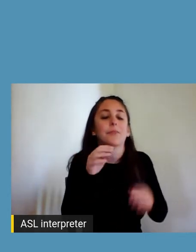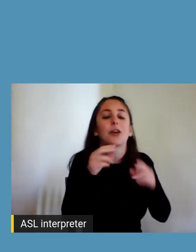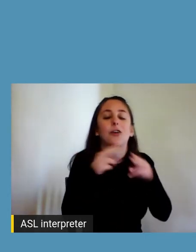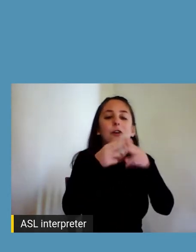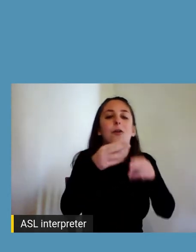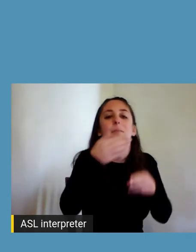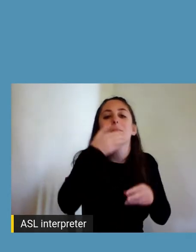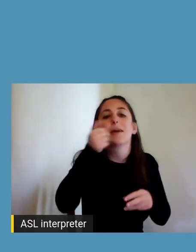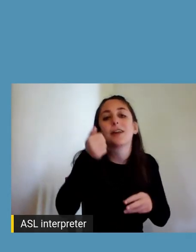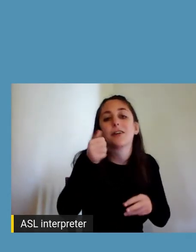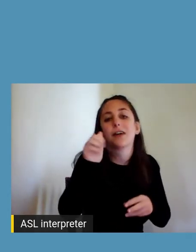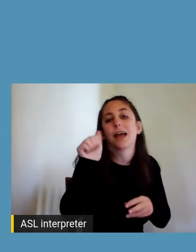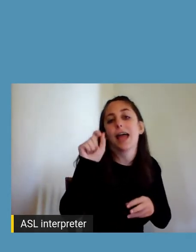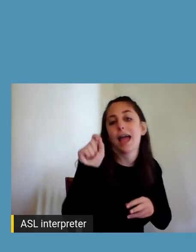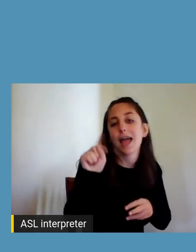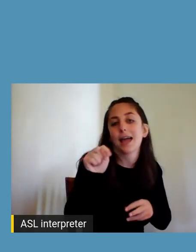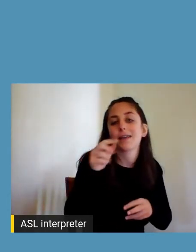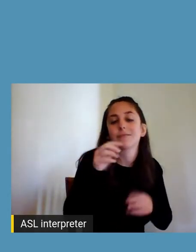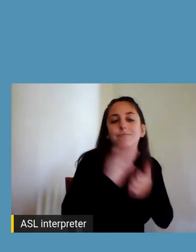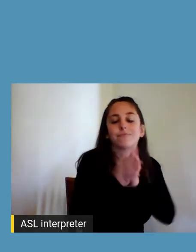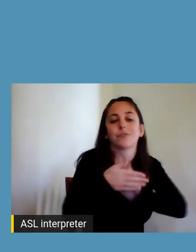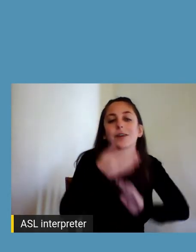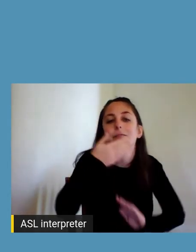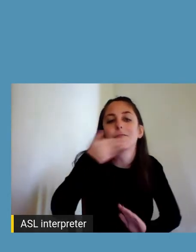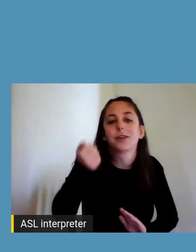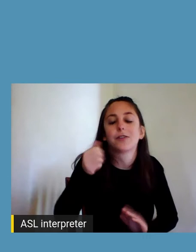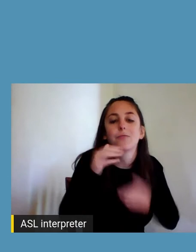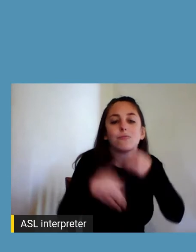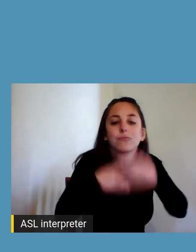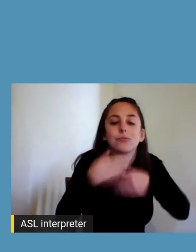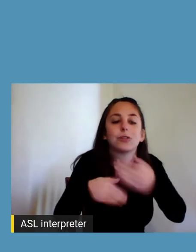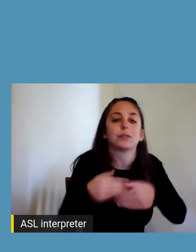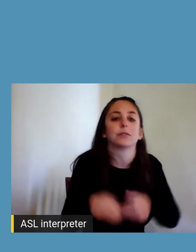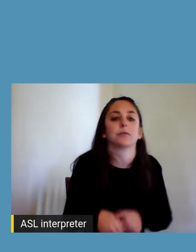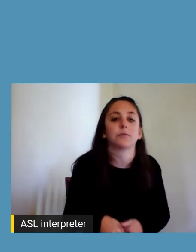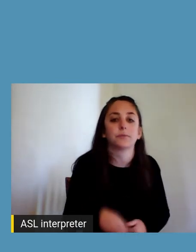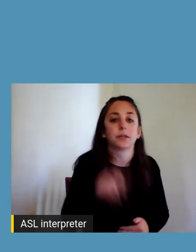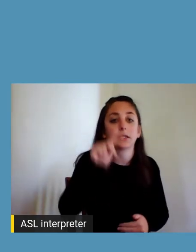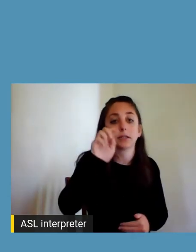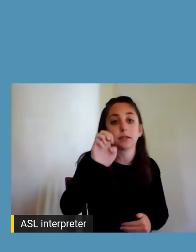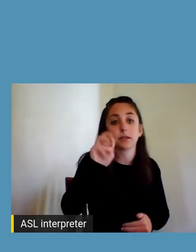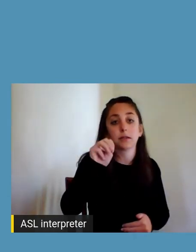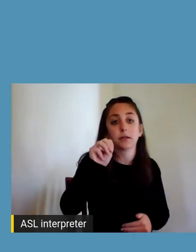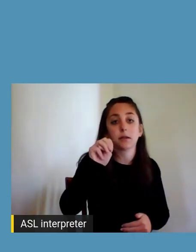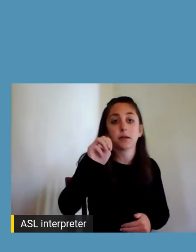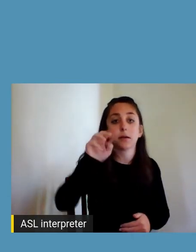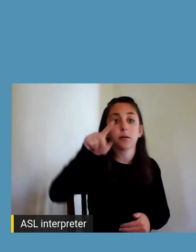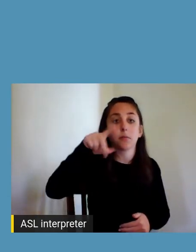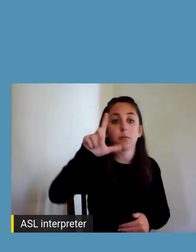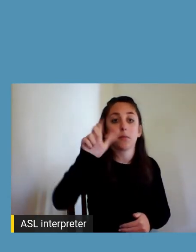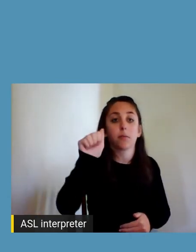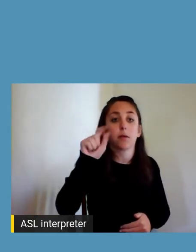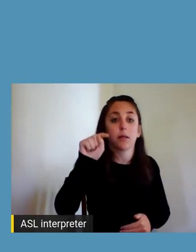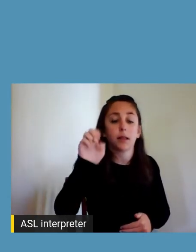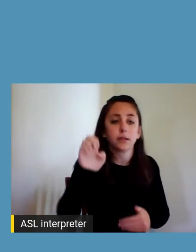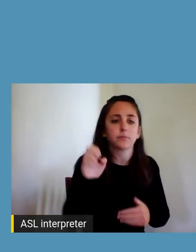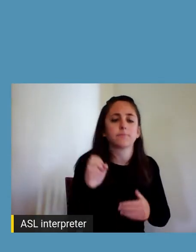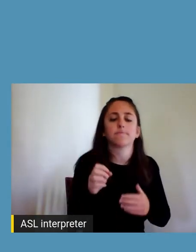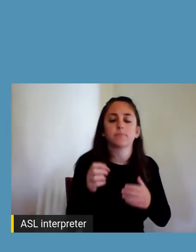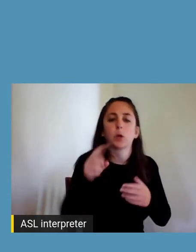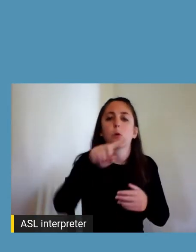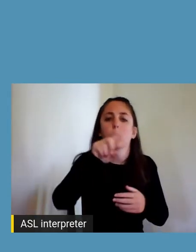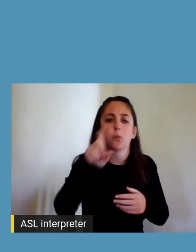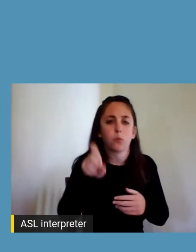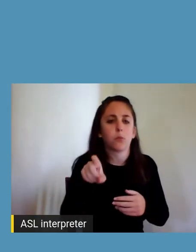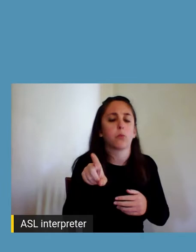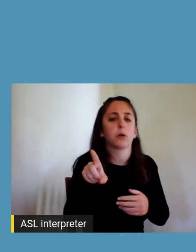really for you. And just another side note on that, the template has questions at each step. So